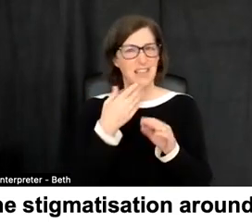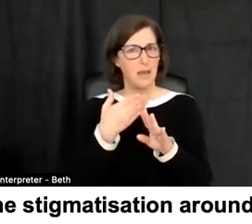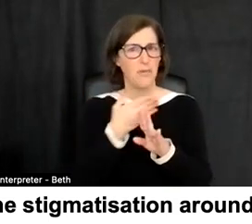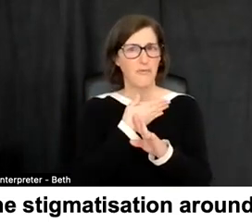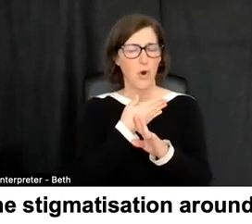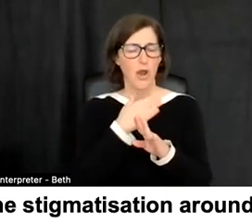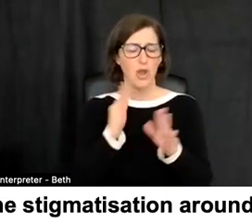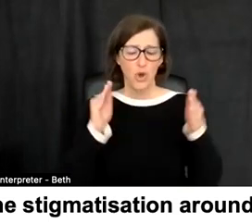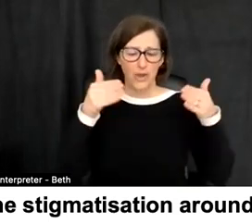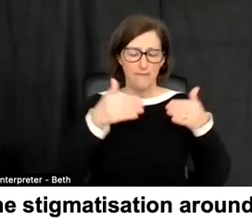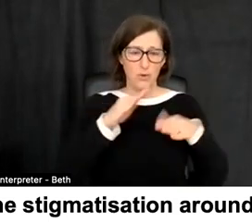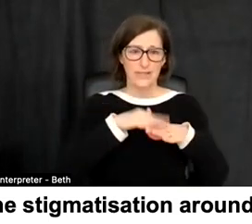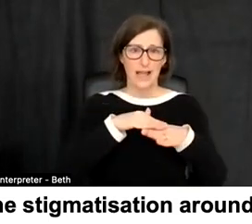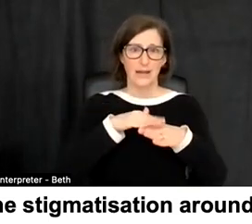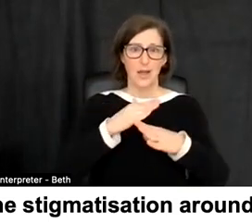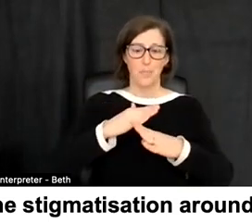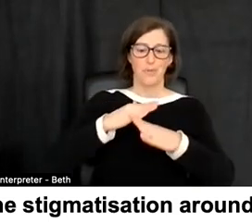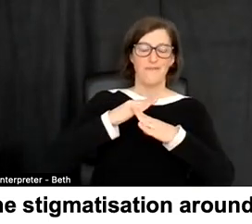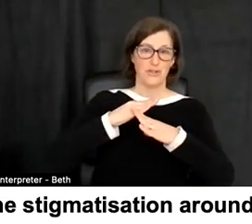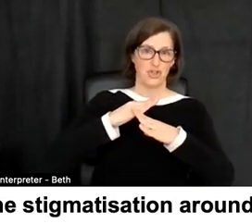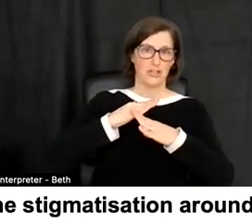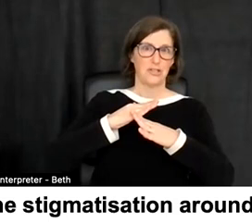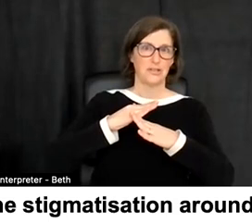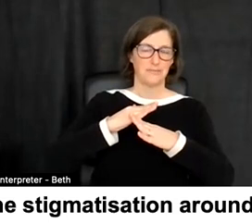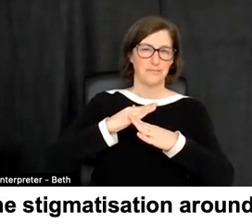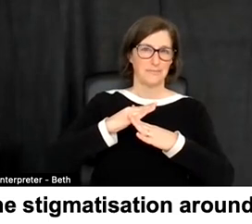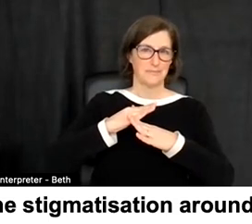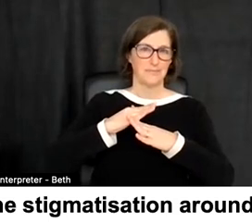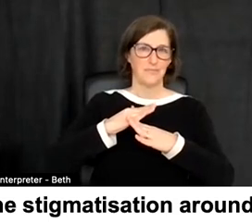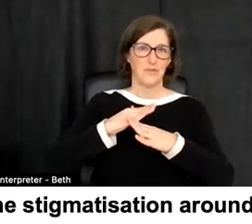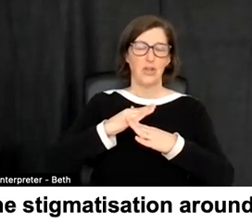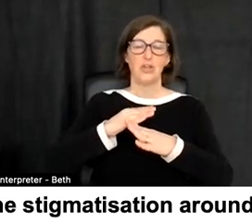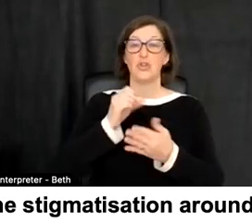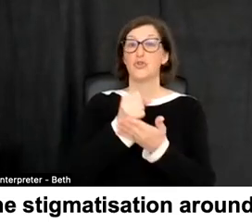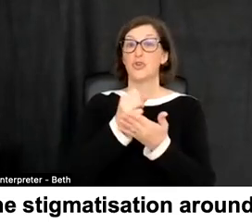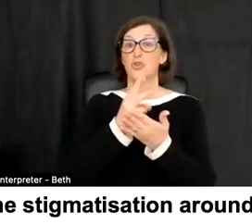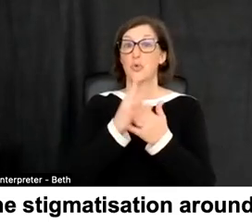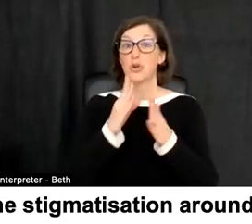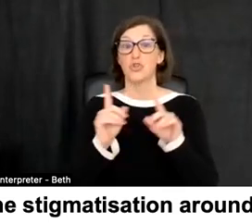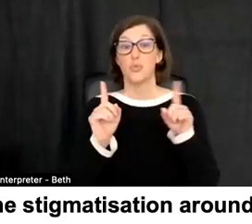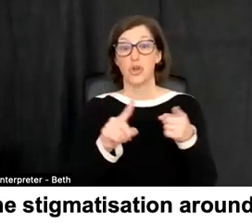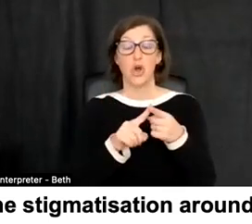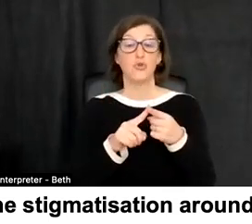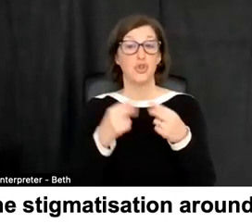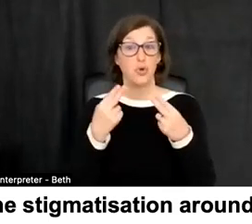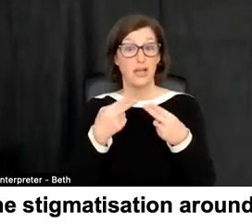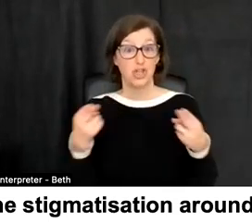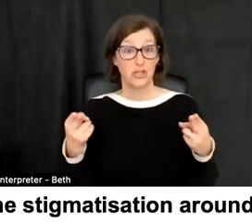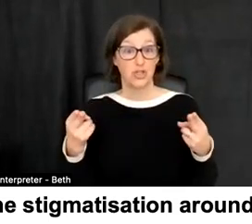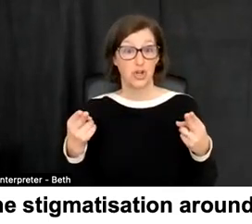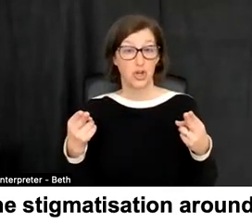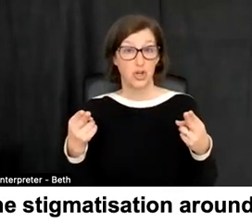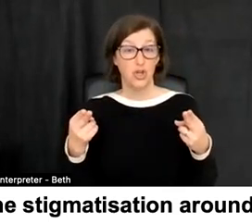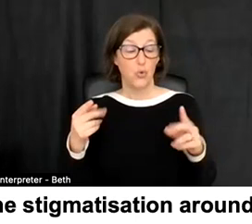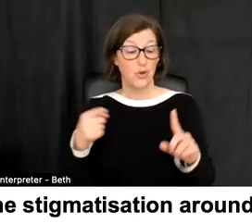focused on the prevention aspect. So going through, so our social workers would go to Waiting Mothers Shelter, where they would target